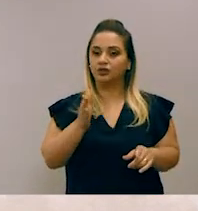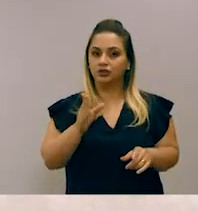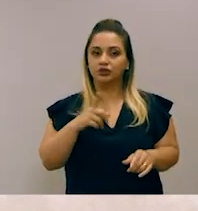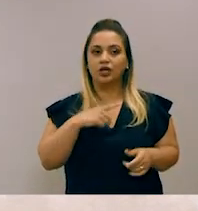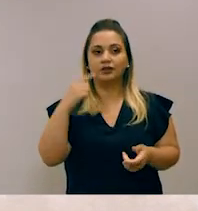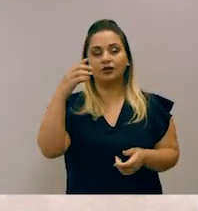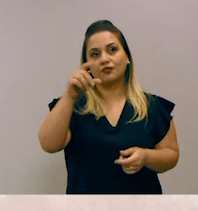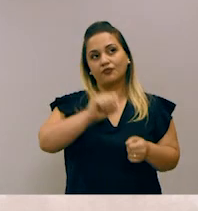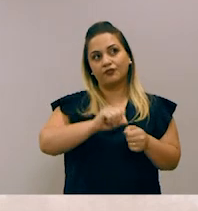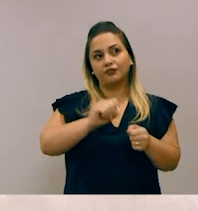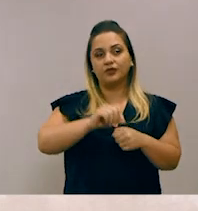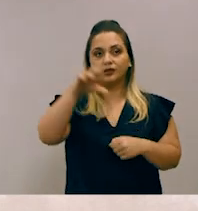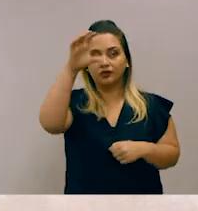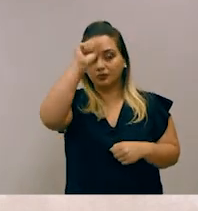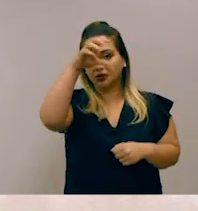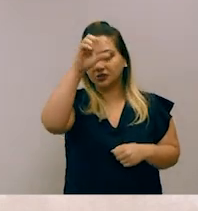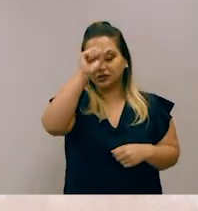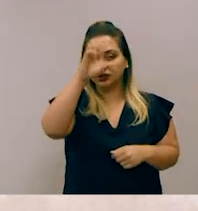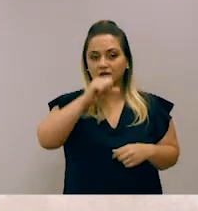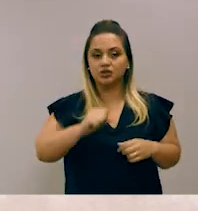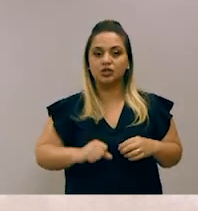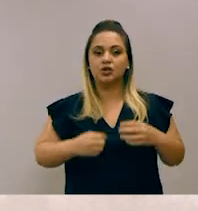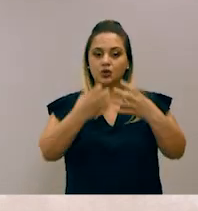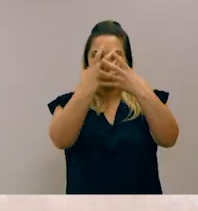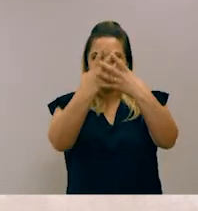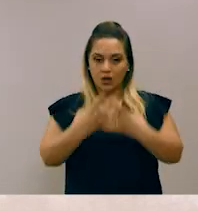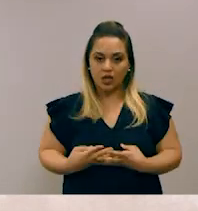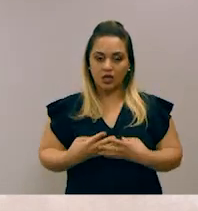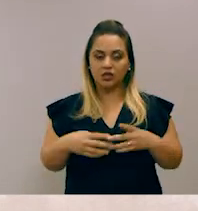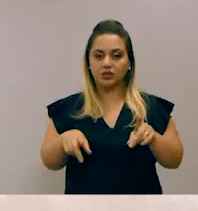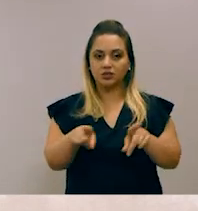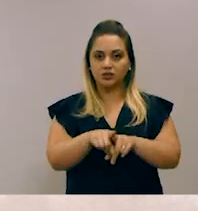learning. I had a learning